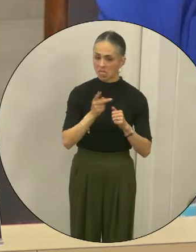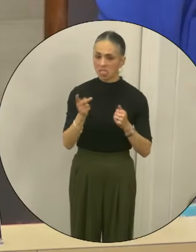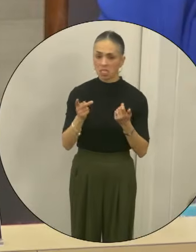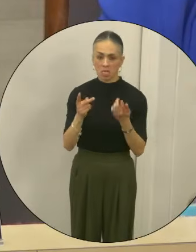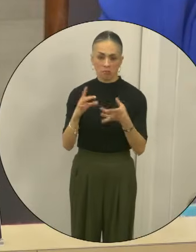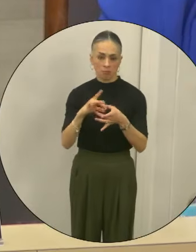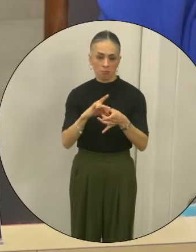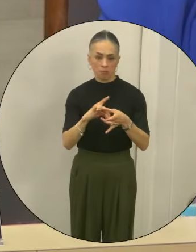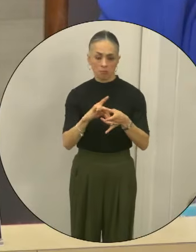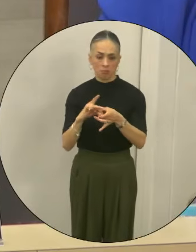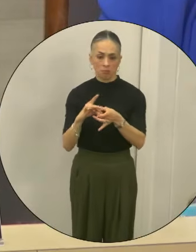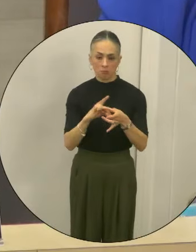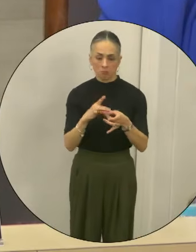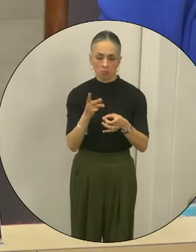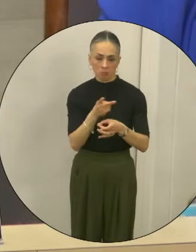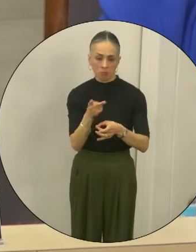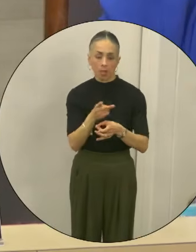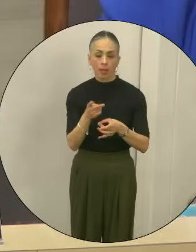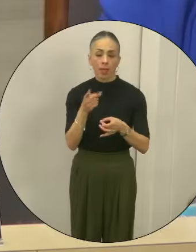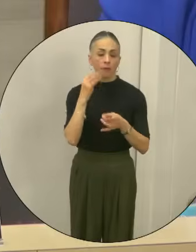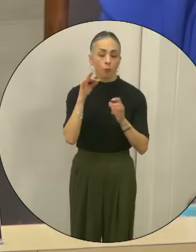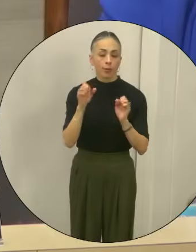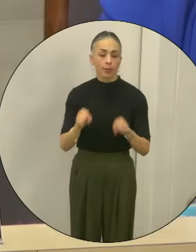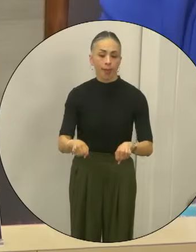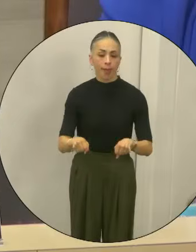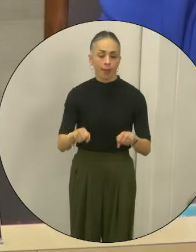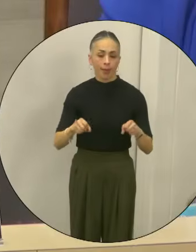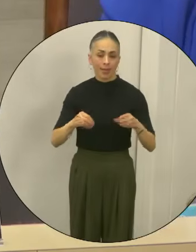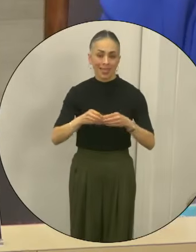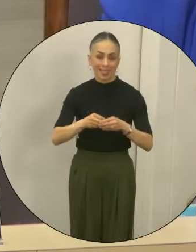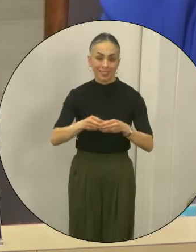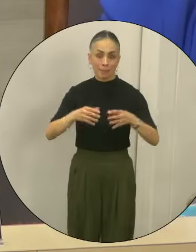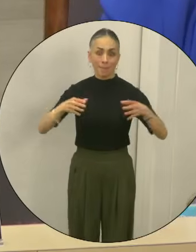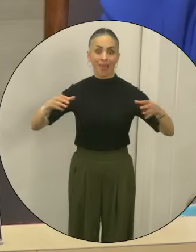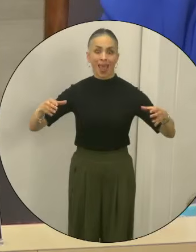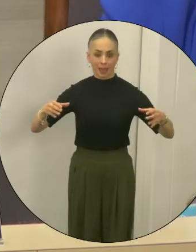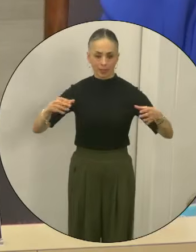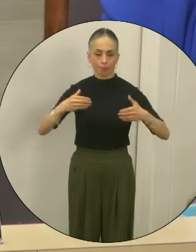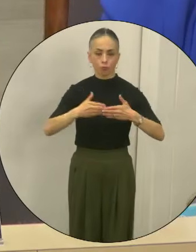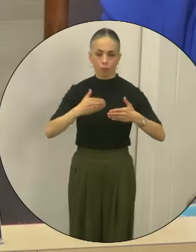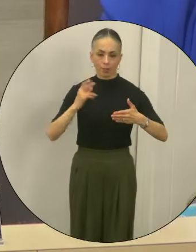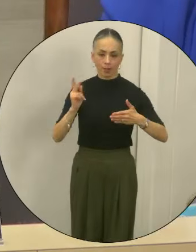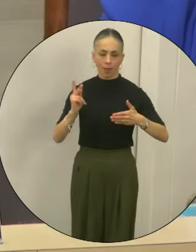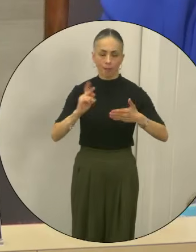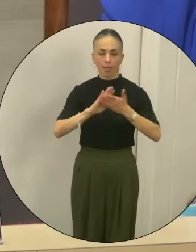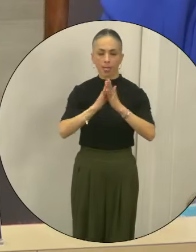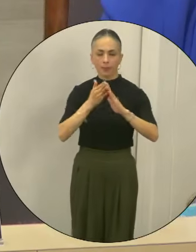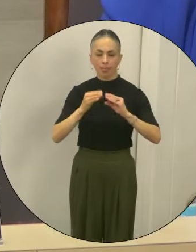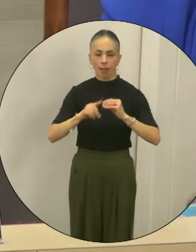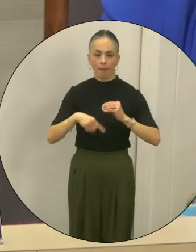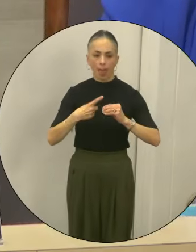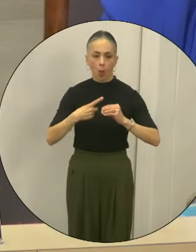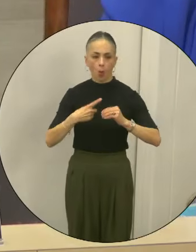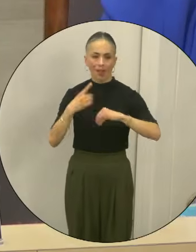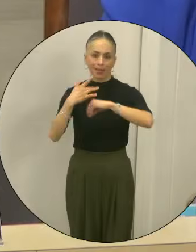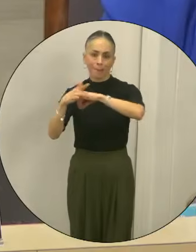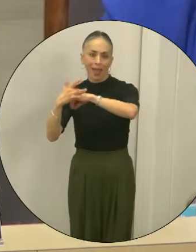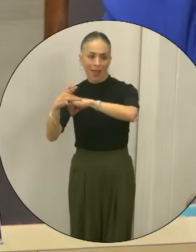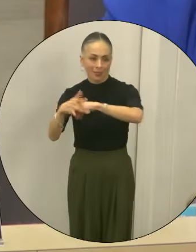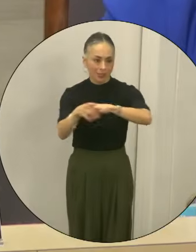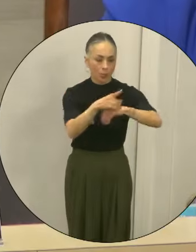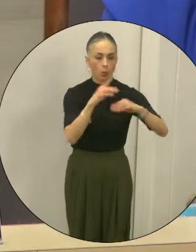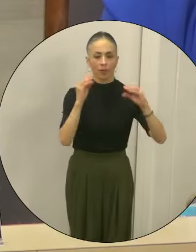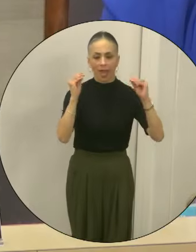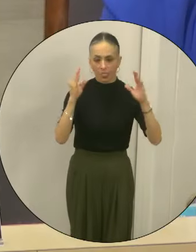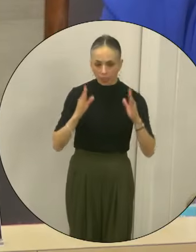about if we can expand pre-K, then it becomes about capacity, both with educators and facilities.